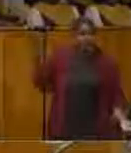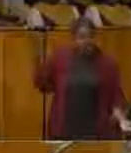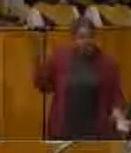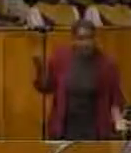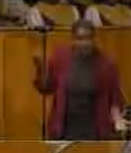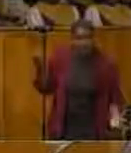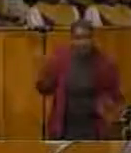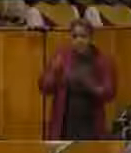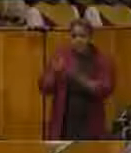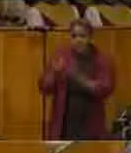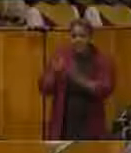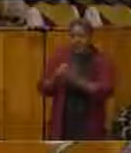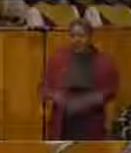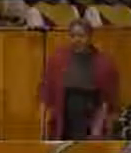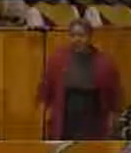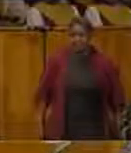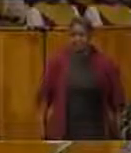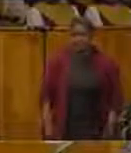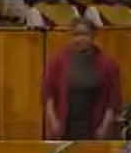Money.